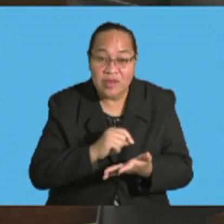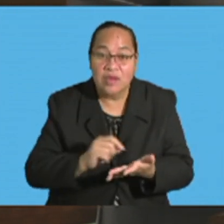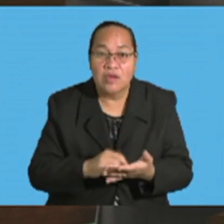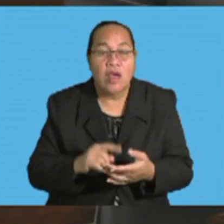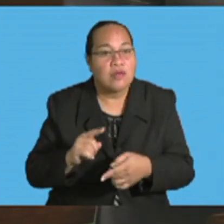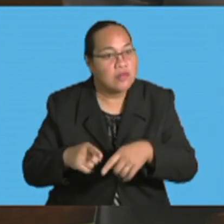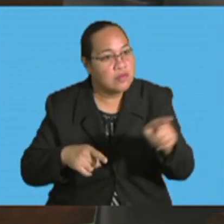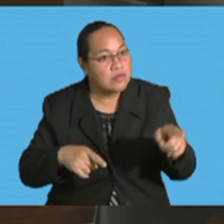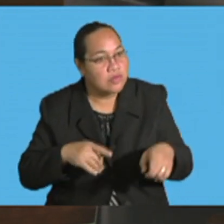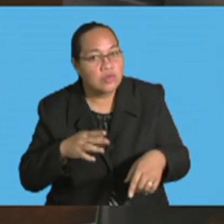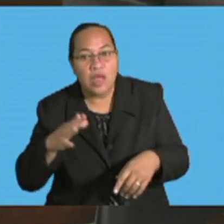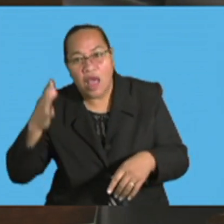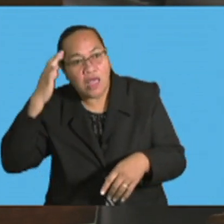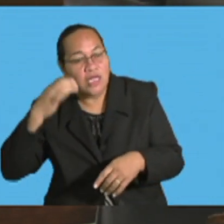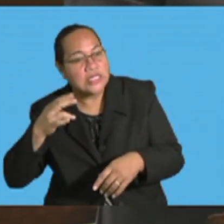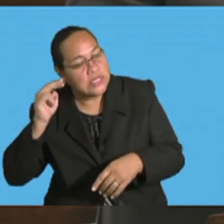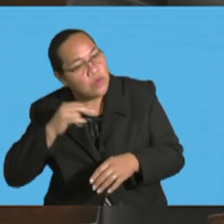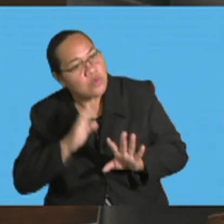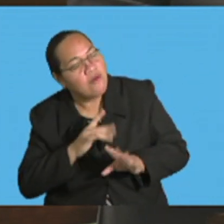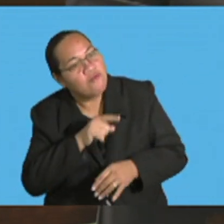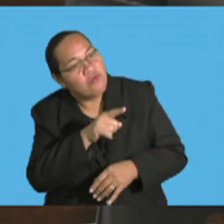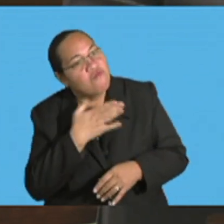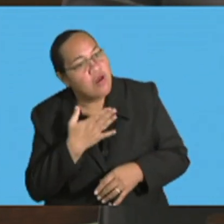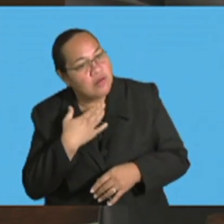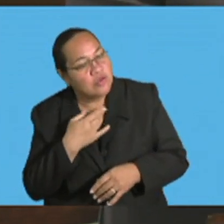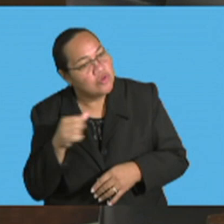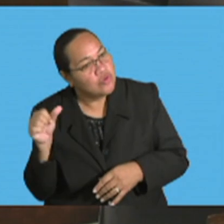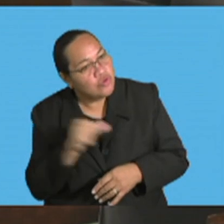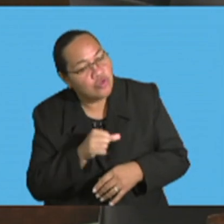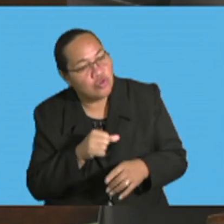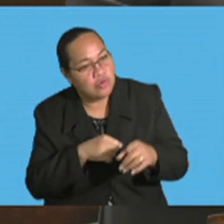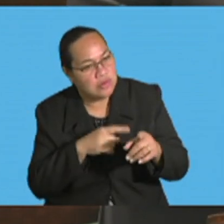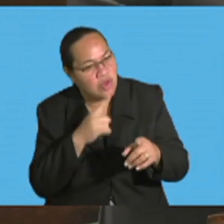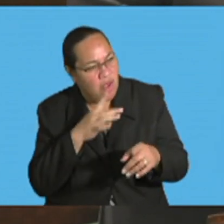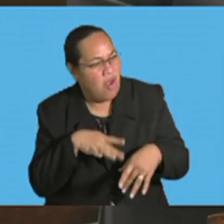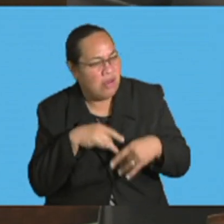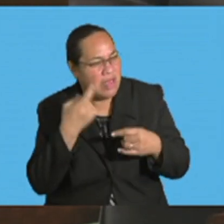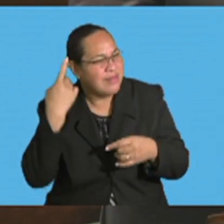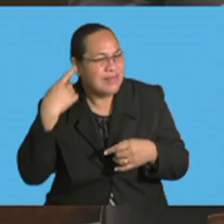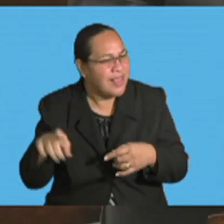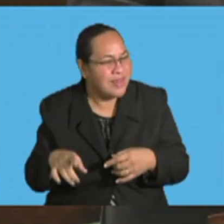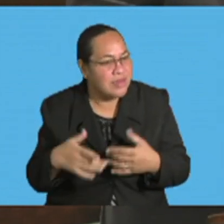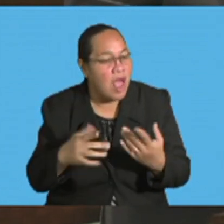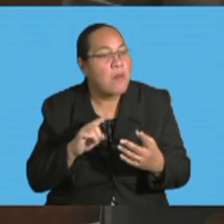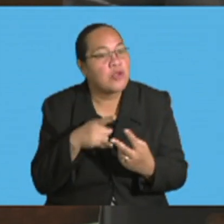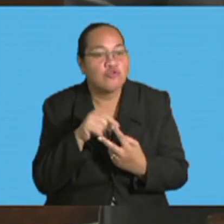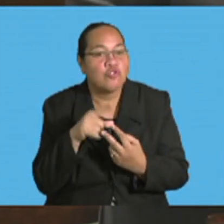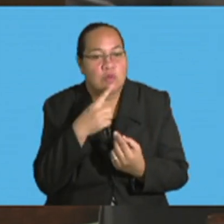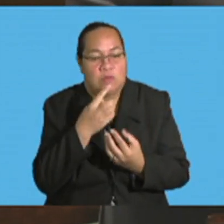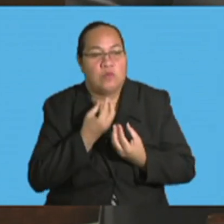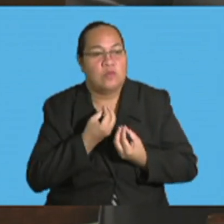nation demanded your voice and your condemnation of this hateful ignorance. But you chose to stay